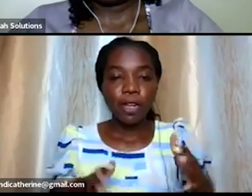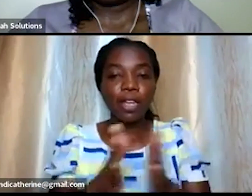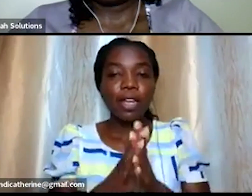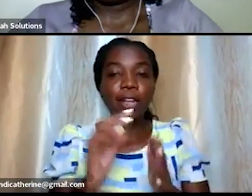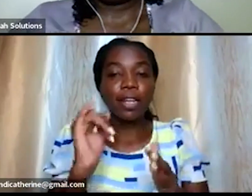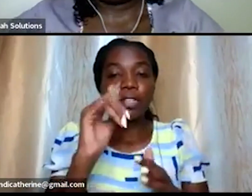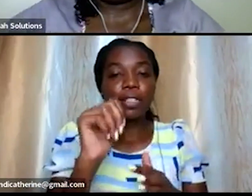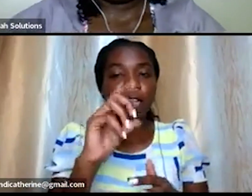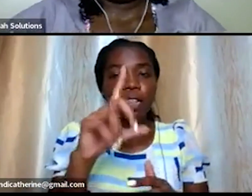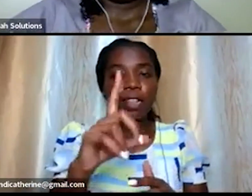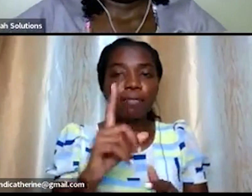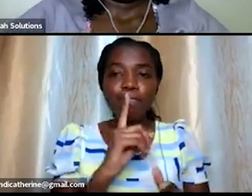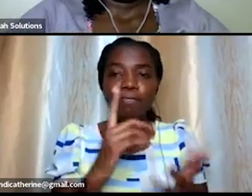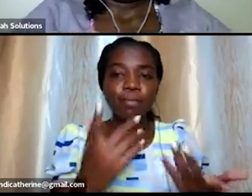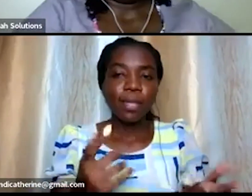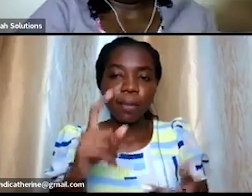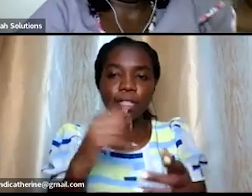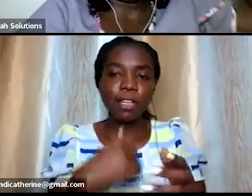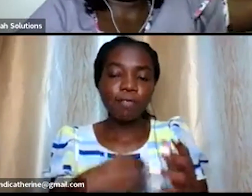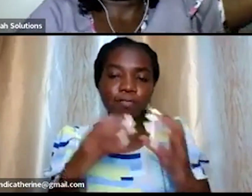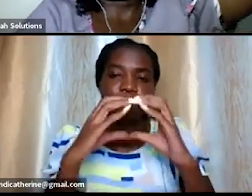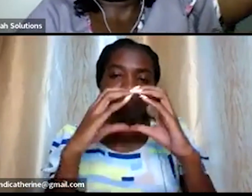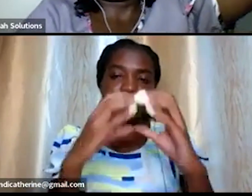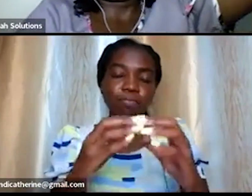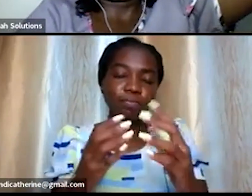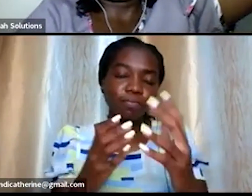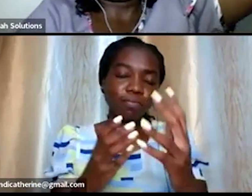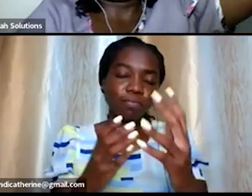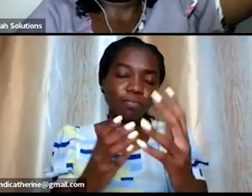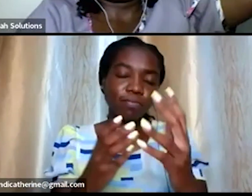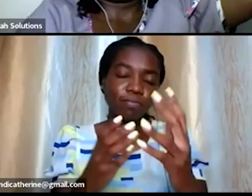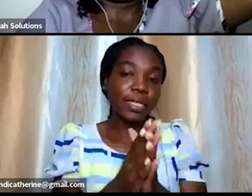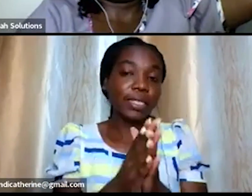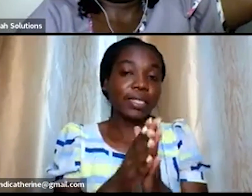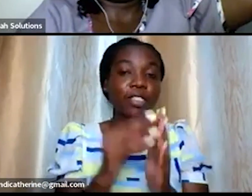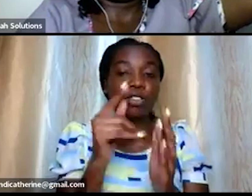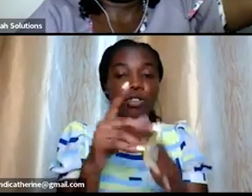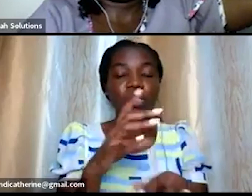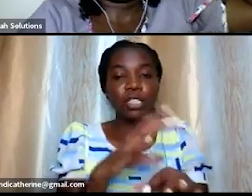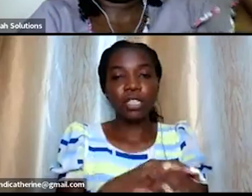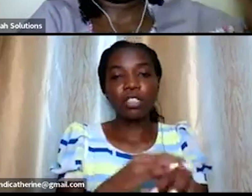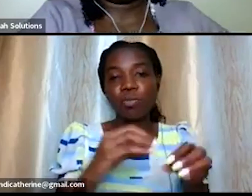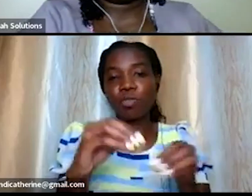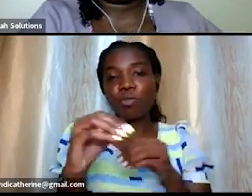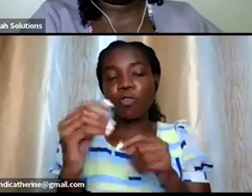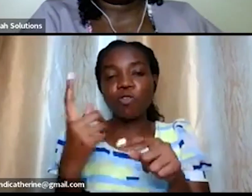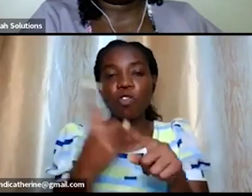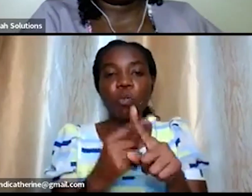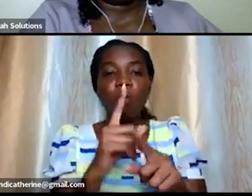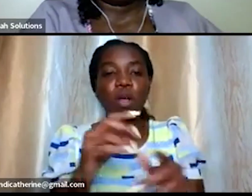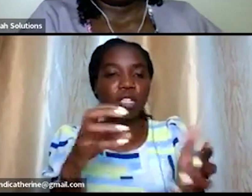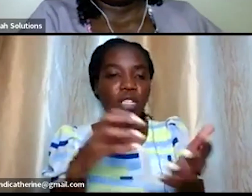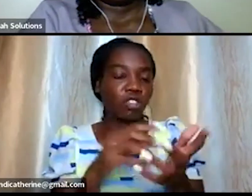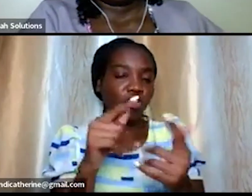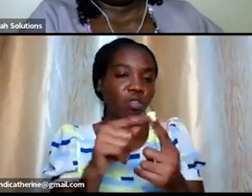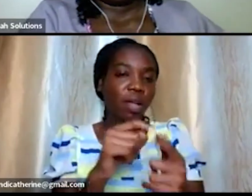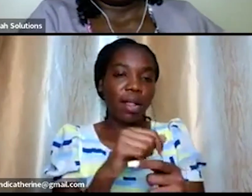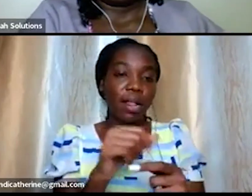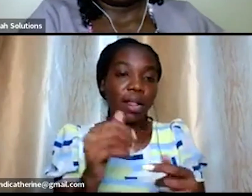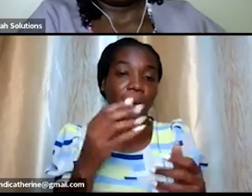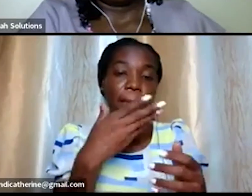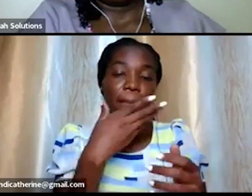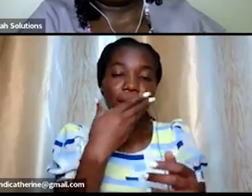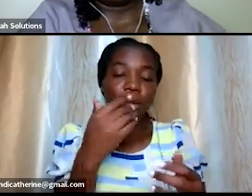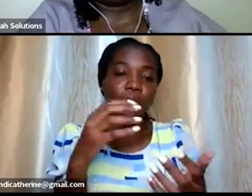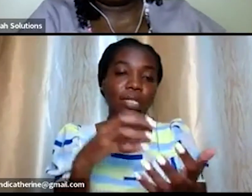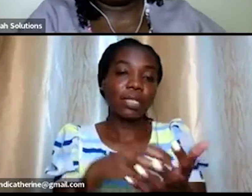your coach that will be taking you through, and you find yourself that you are moving from one stage to the better stage.